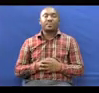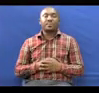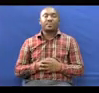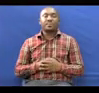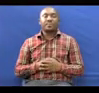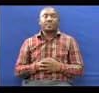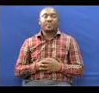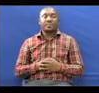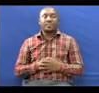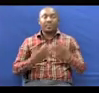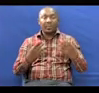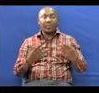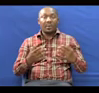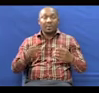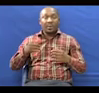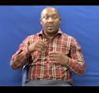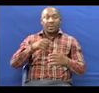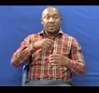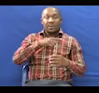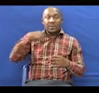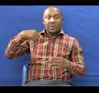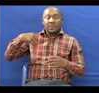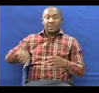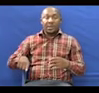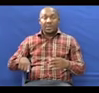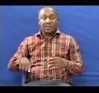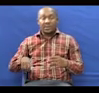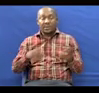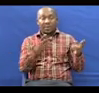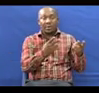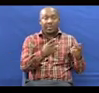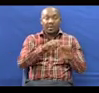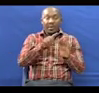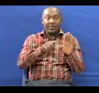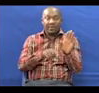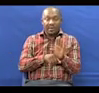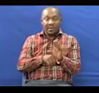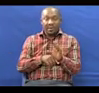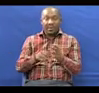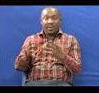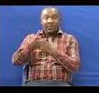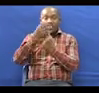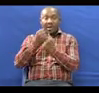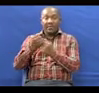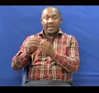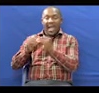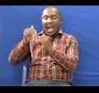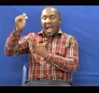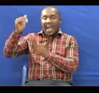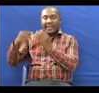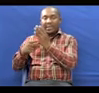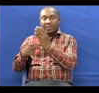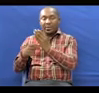can't compare the levels of technologies attained by Chinese compared to the sum of African countries. So having